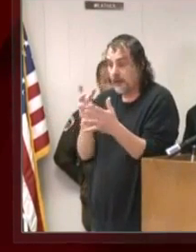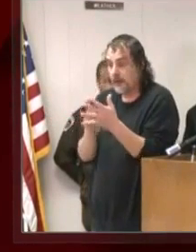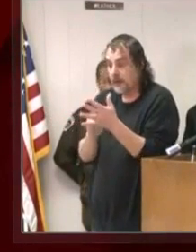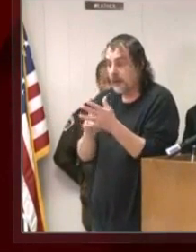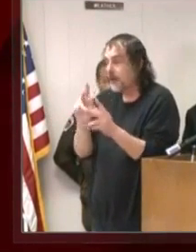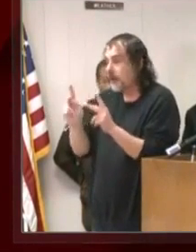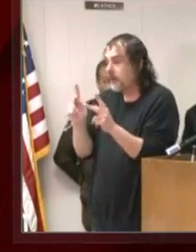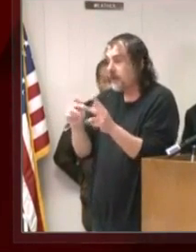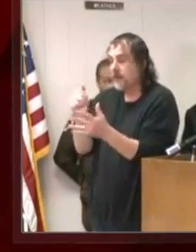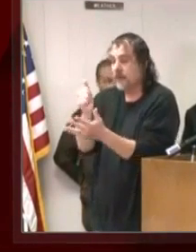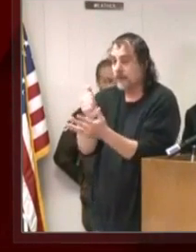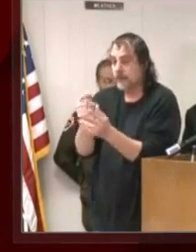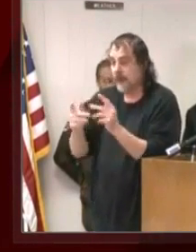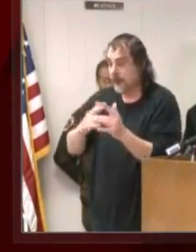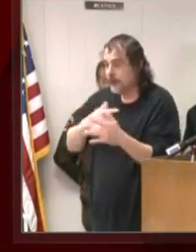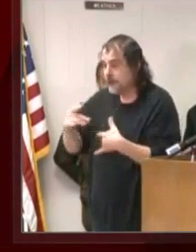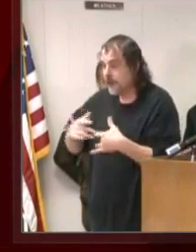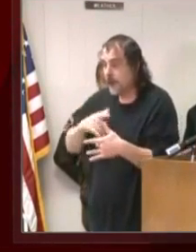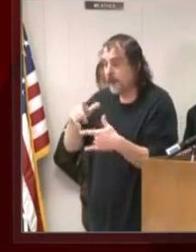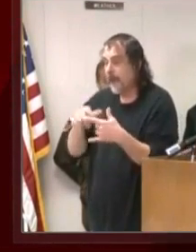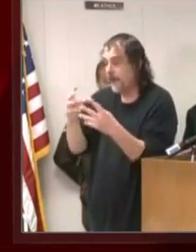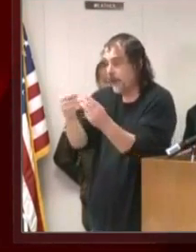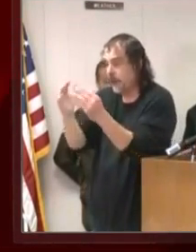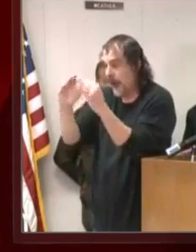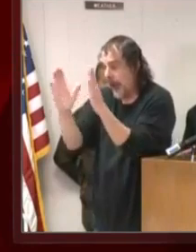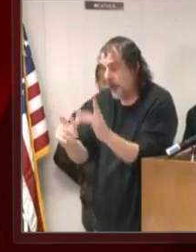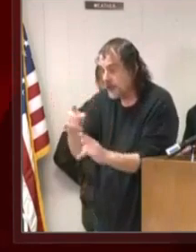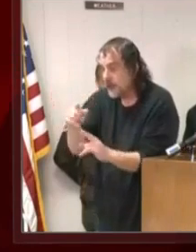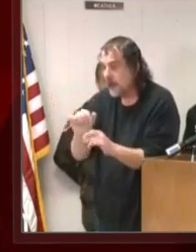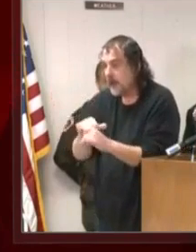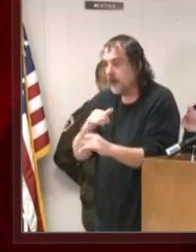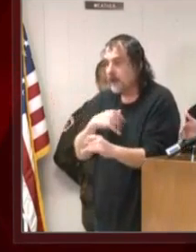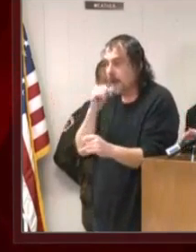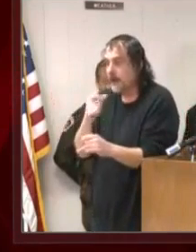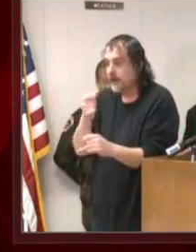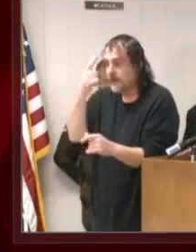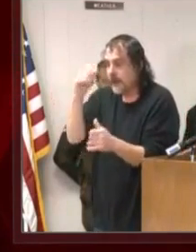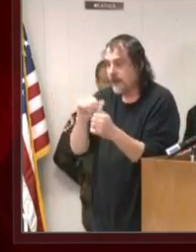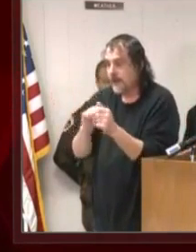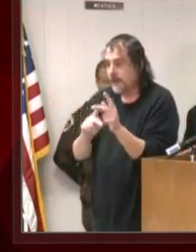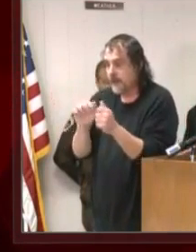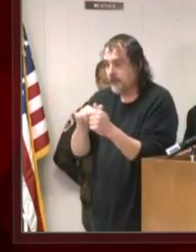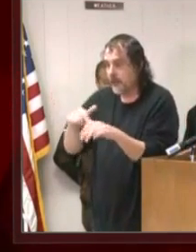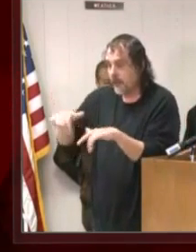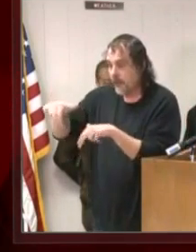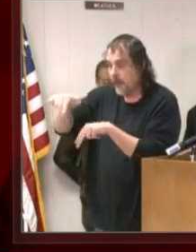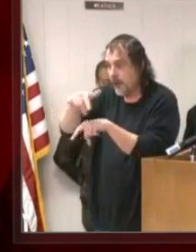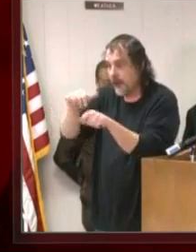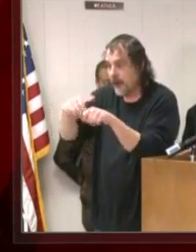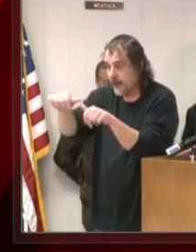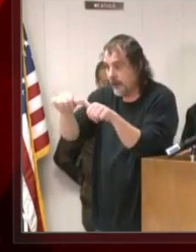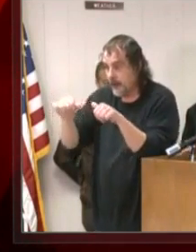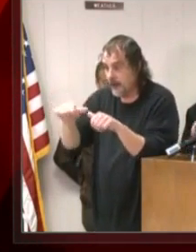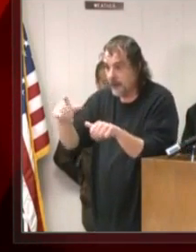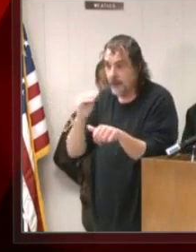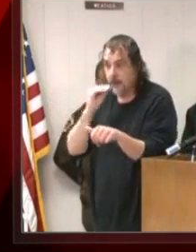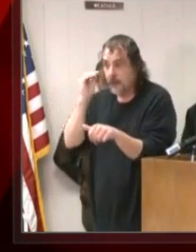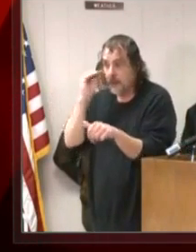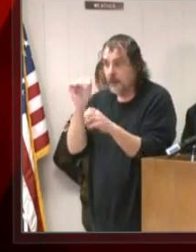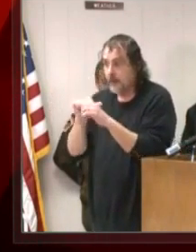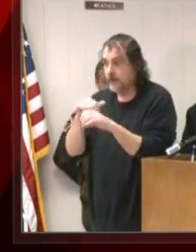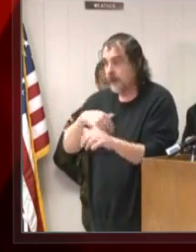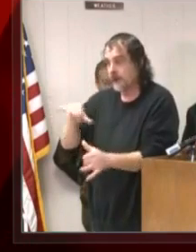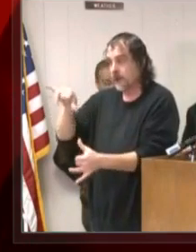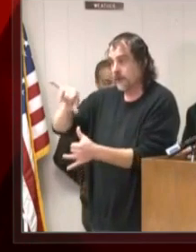people being concerned over their property, but did not understand that some of the people who may have been walking in the area near their homes was trying